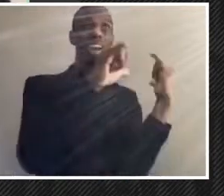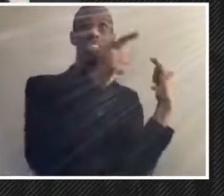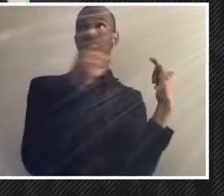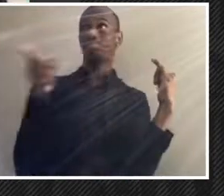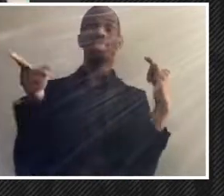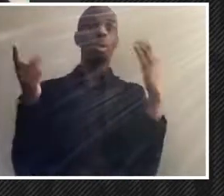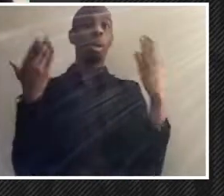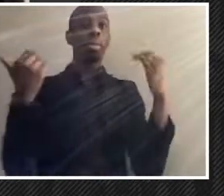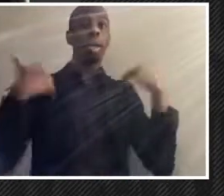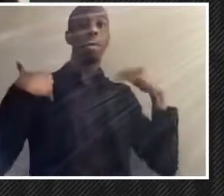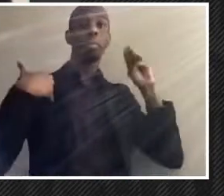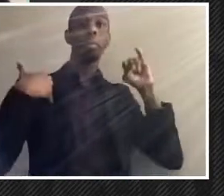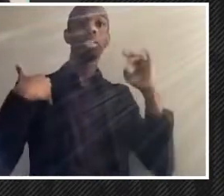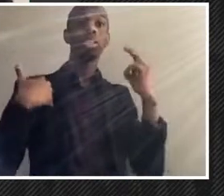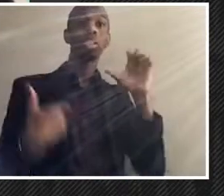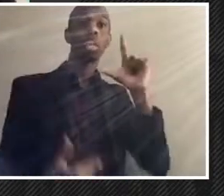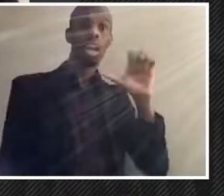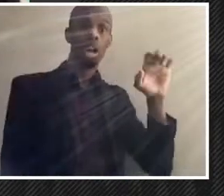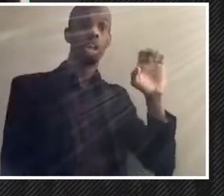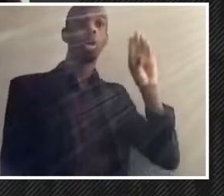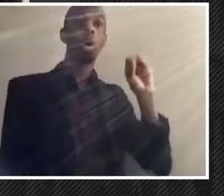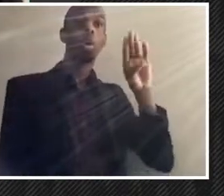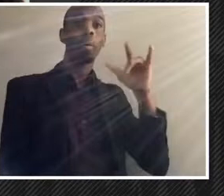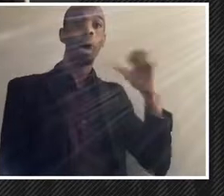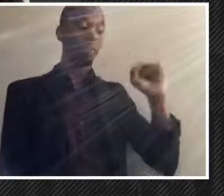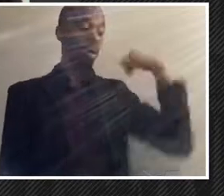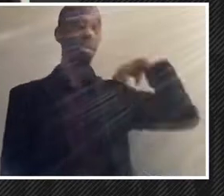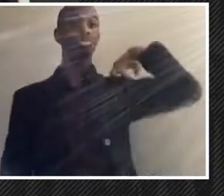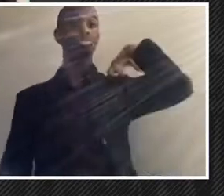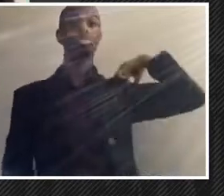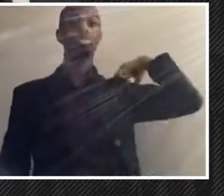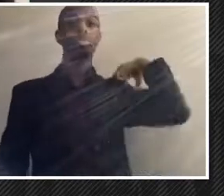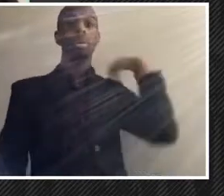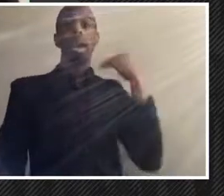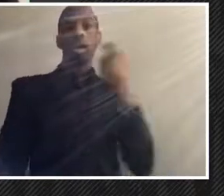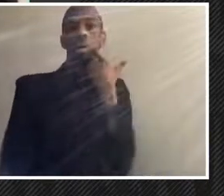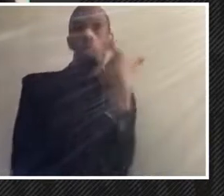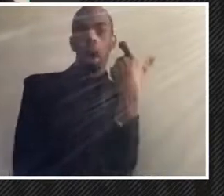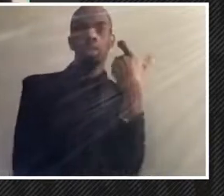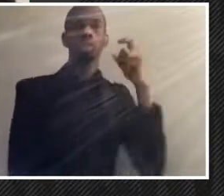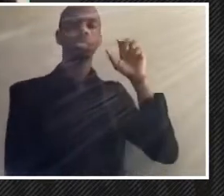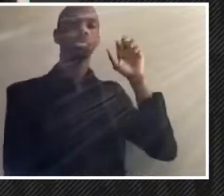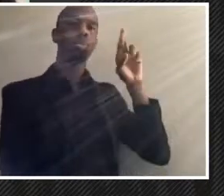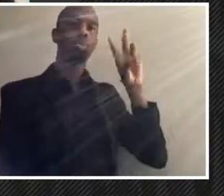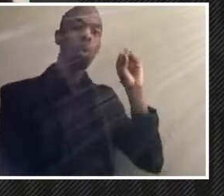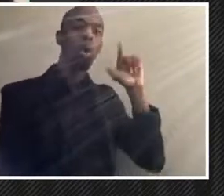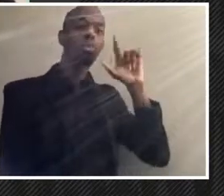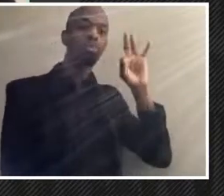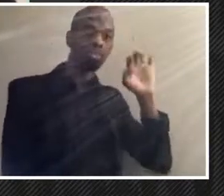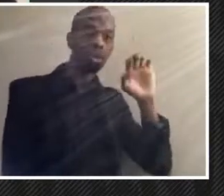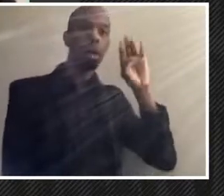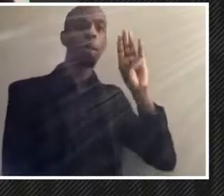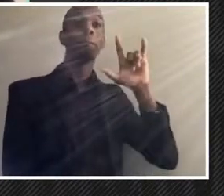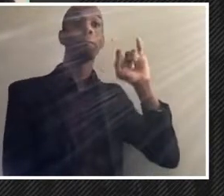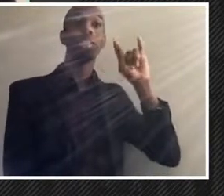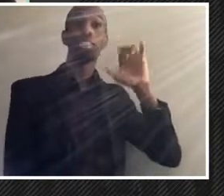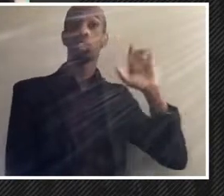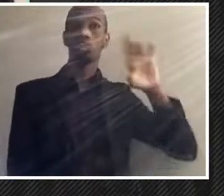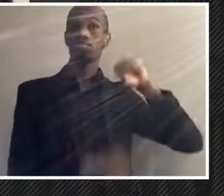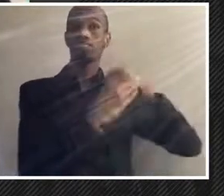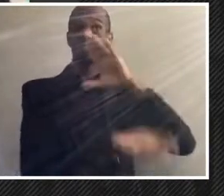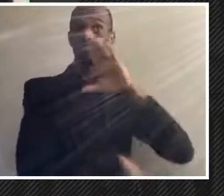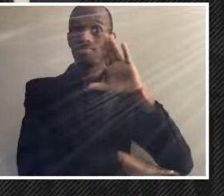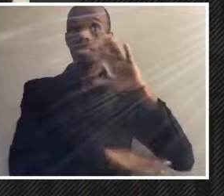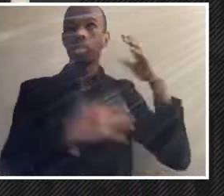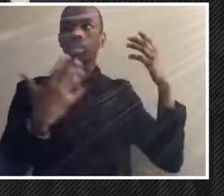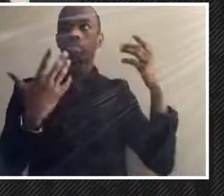Blitzer in the evening. But things are moving because my mother and people like my mother get involved every day.